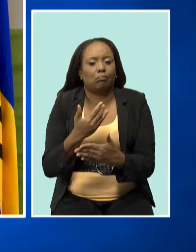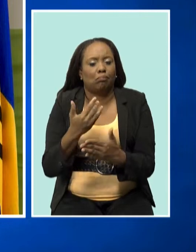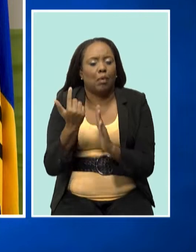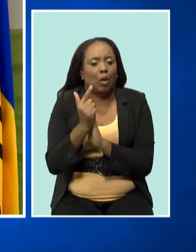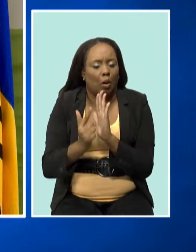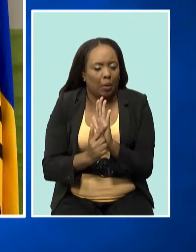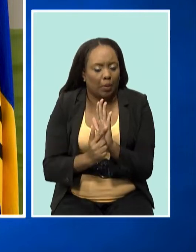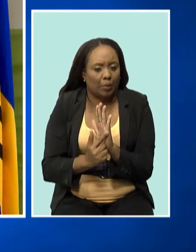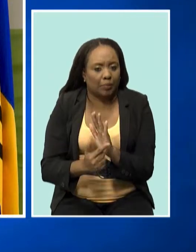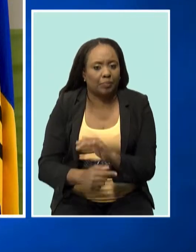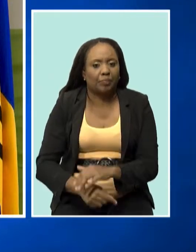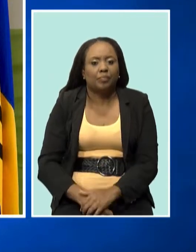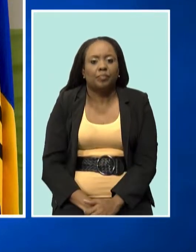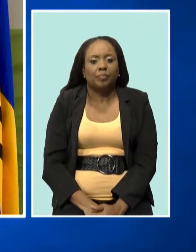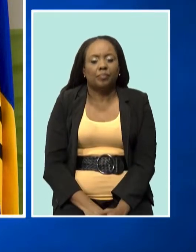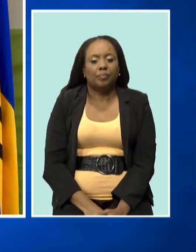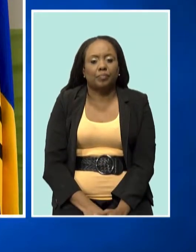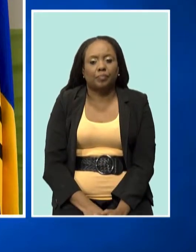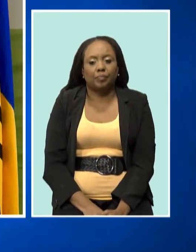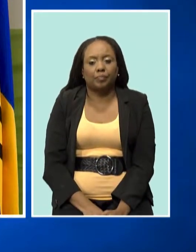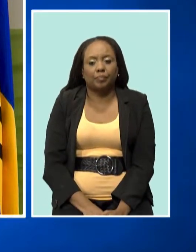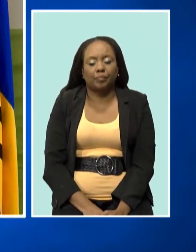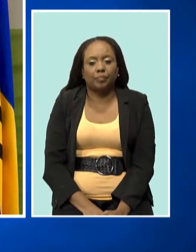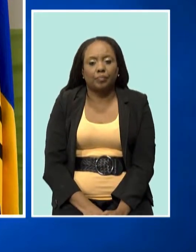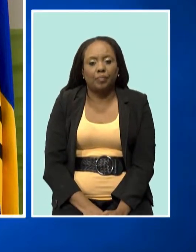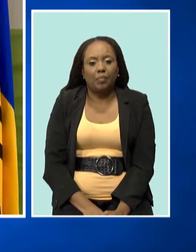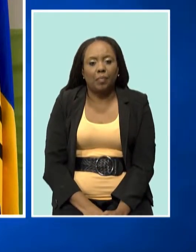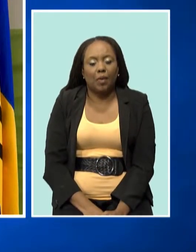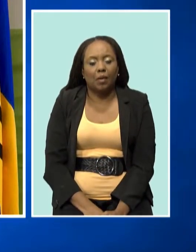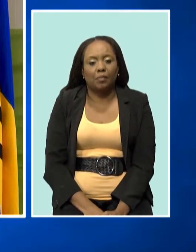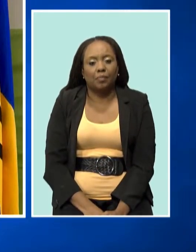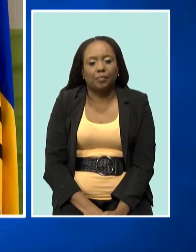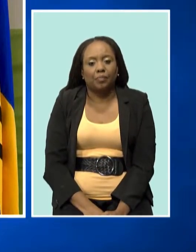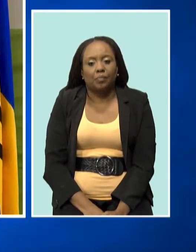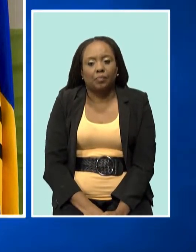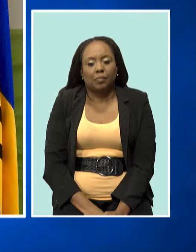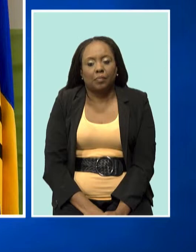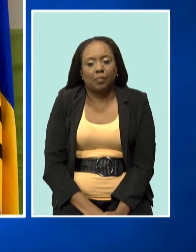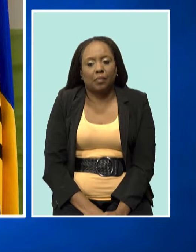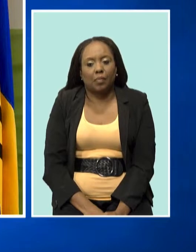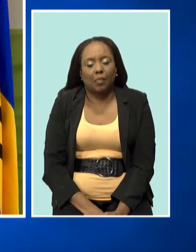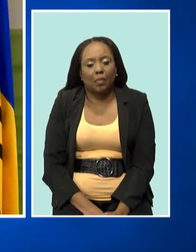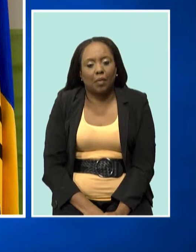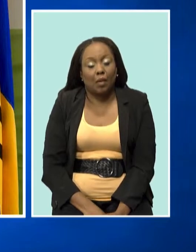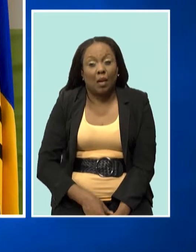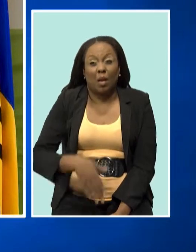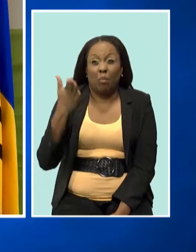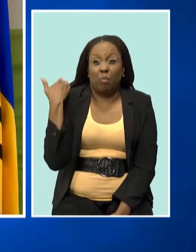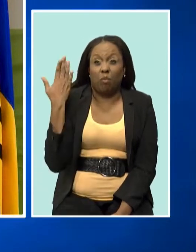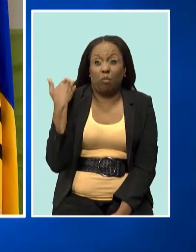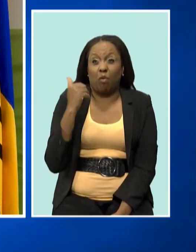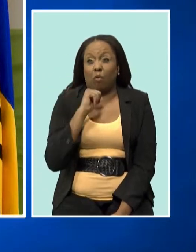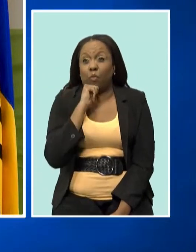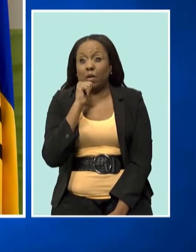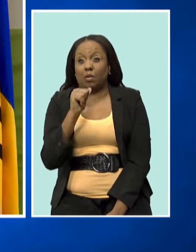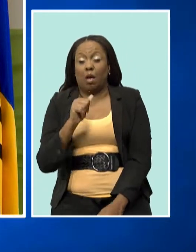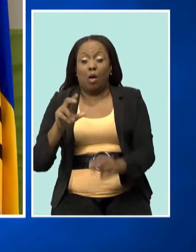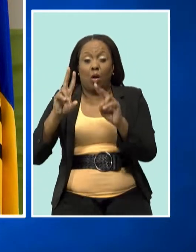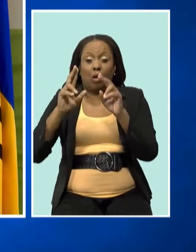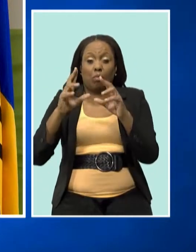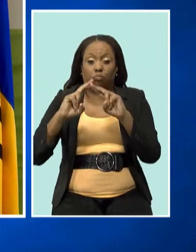with corruption, because the alleged corrupt act took place in Barbados, but the funds were routed